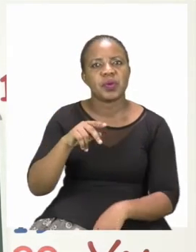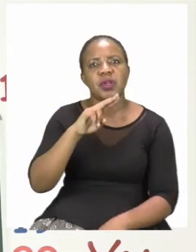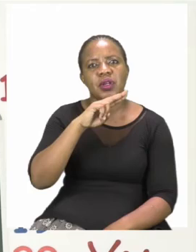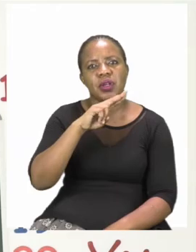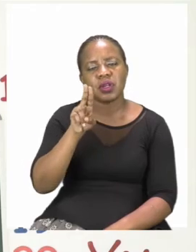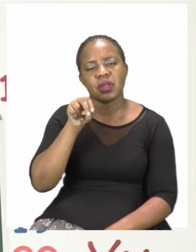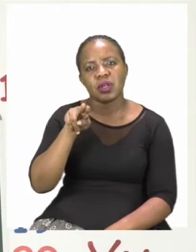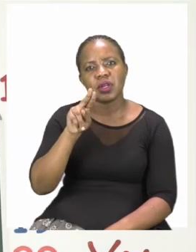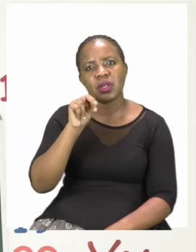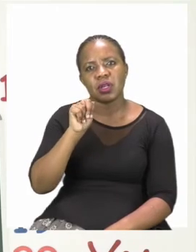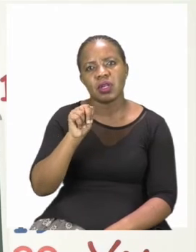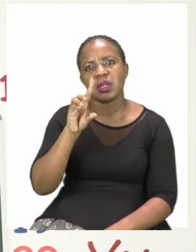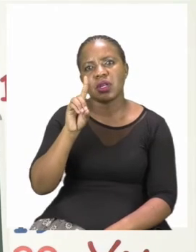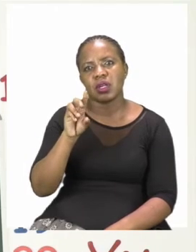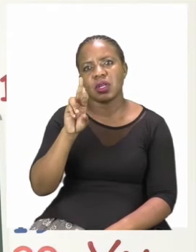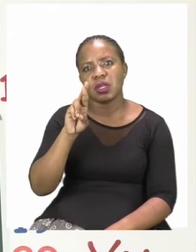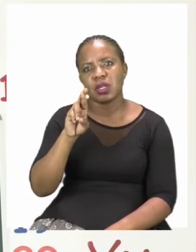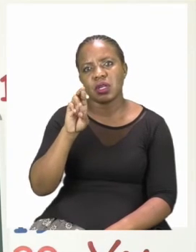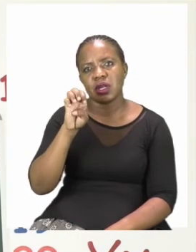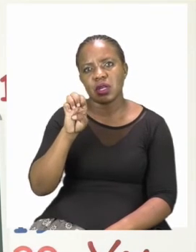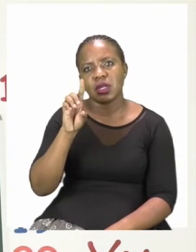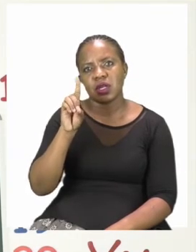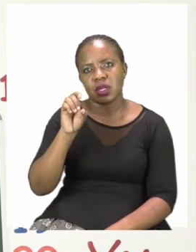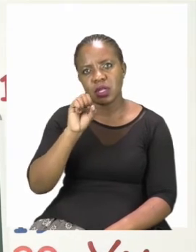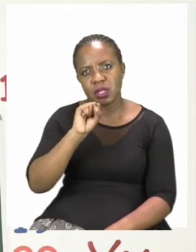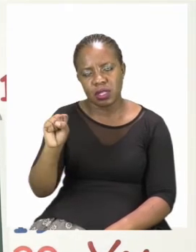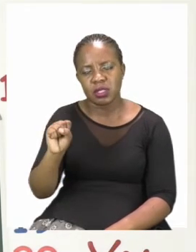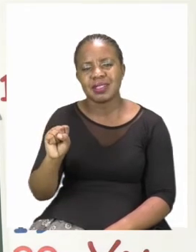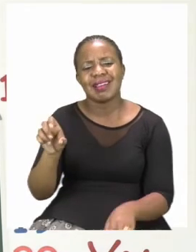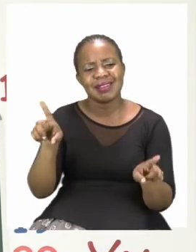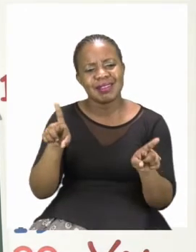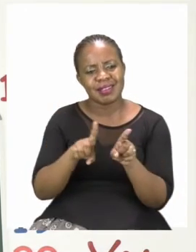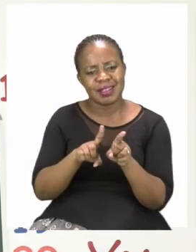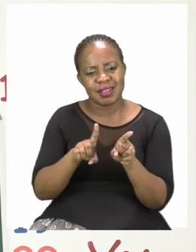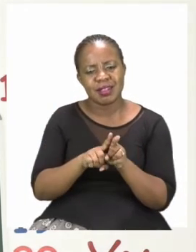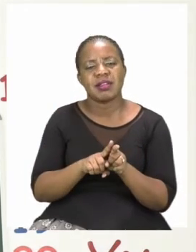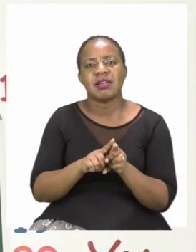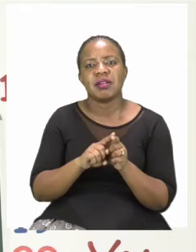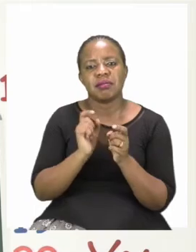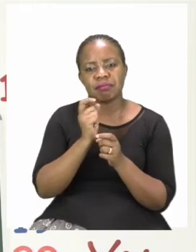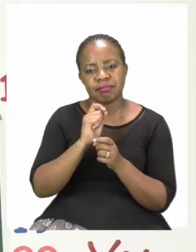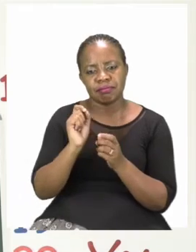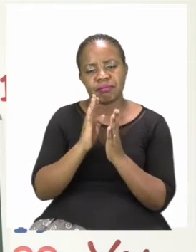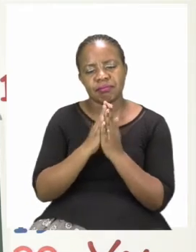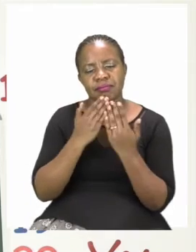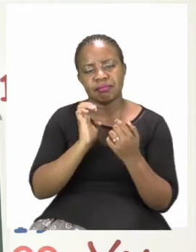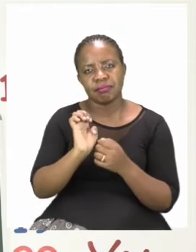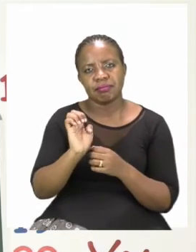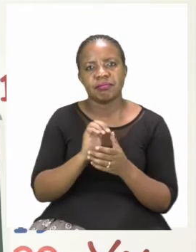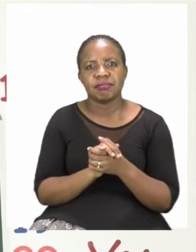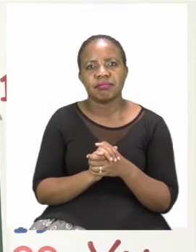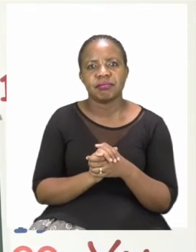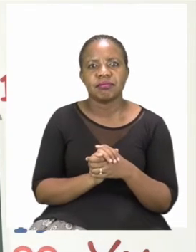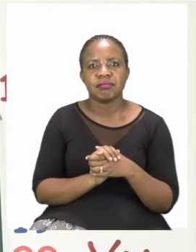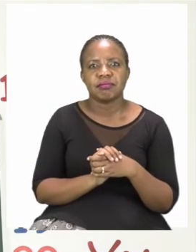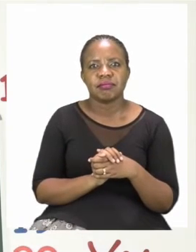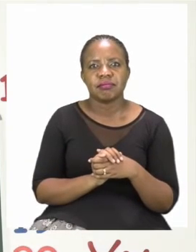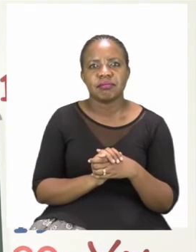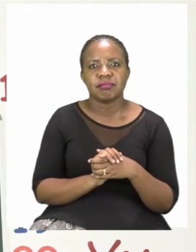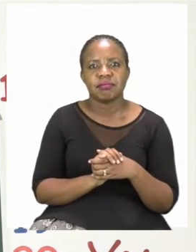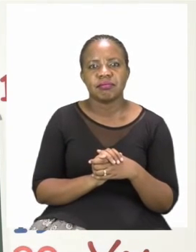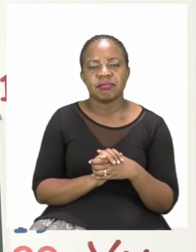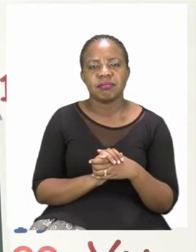letter O and the small letter O. We are also going to be using the O